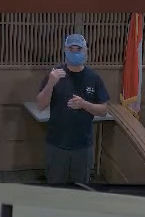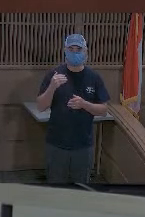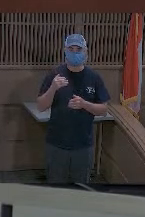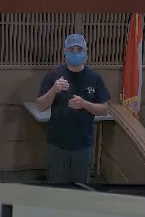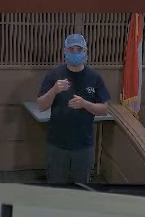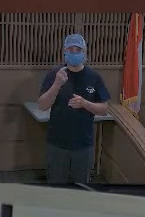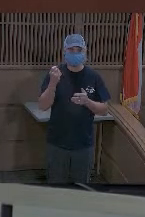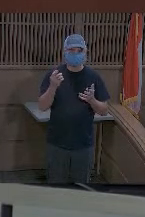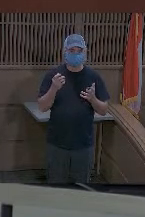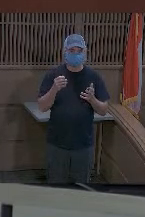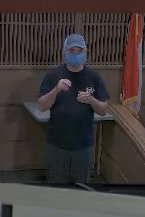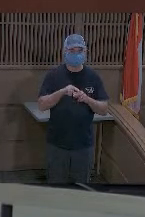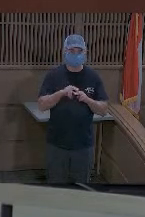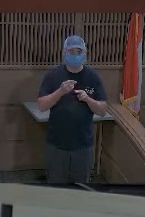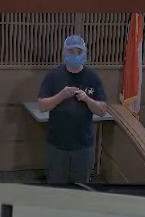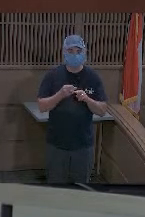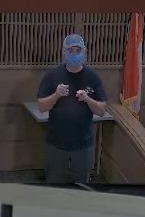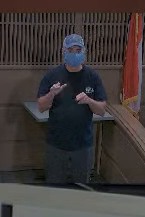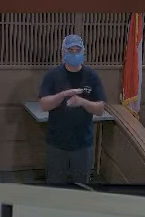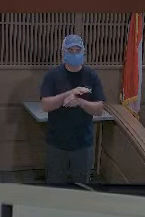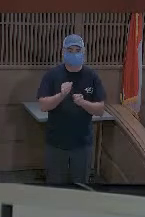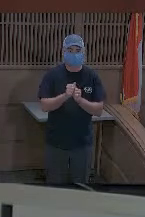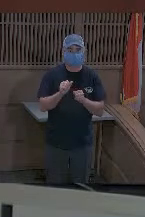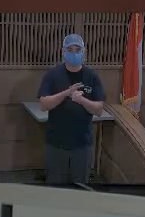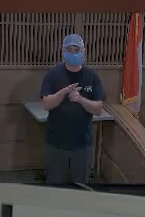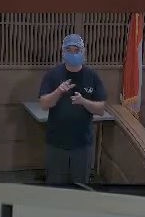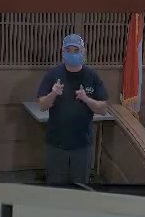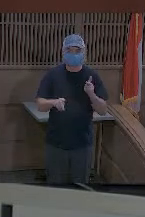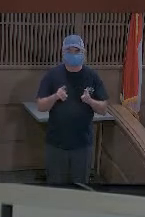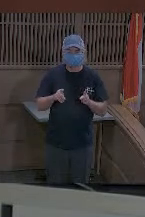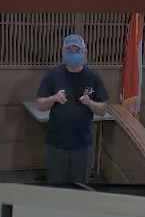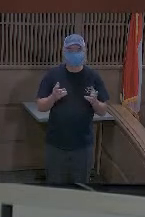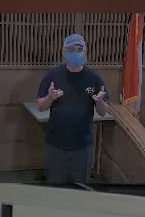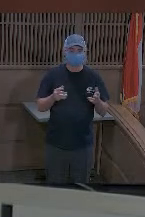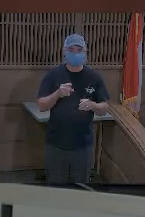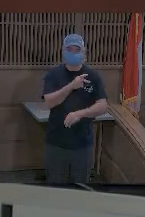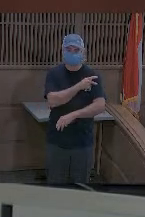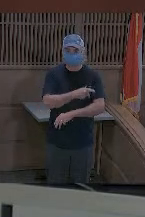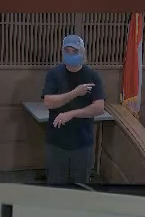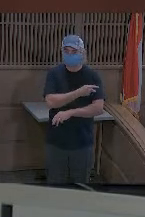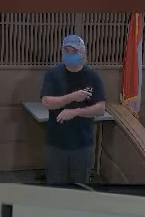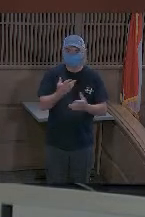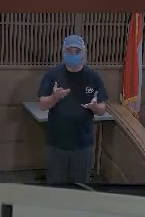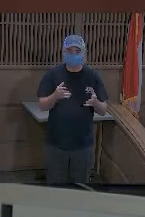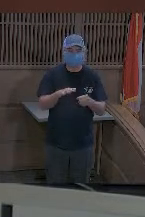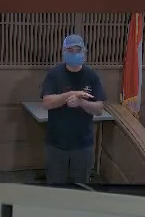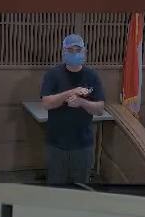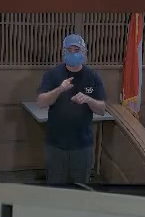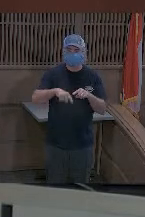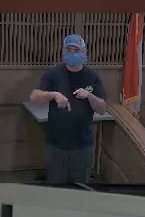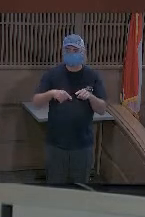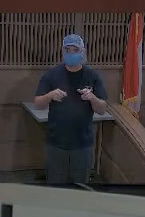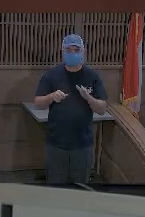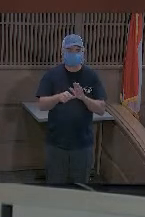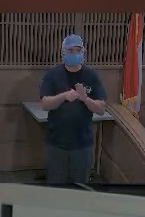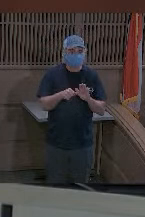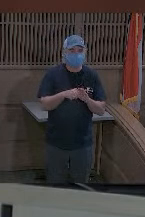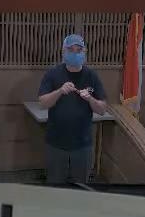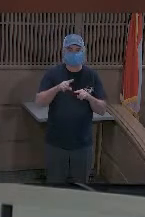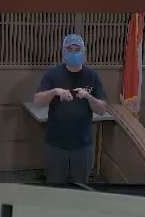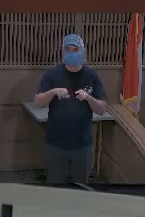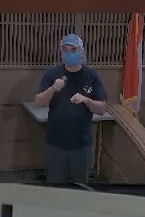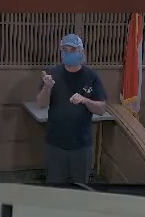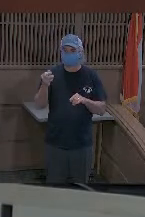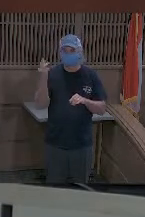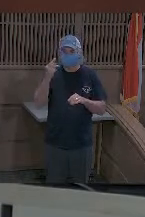space and staff and allow surgical staff to help transition to help with our COVID response. Since the numbers have been coming down gradually,